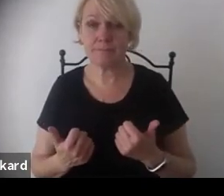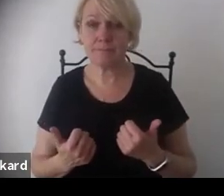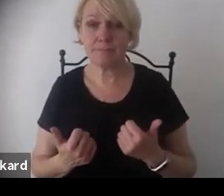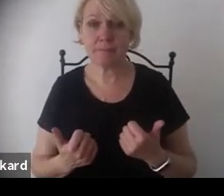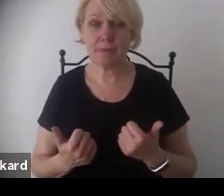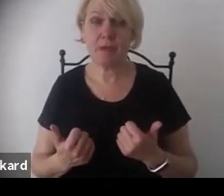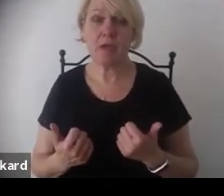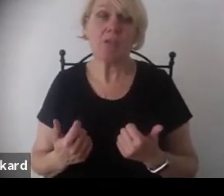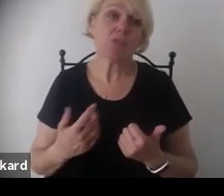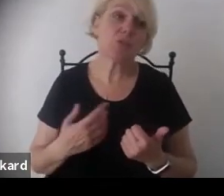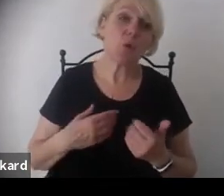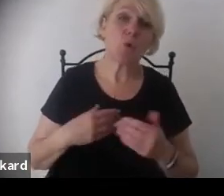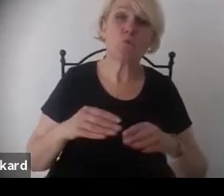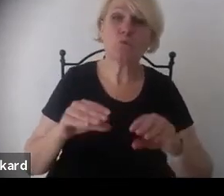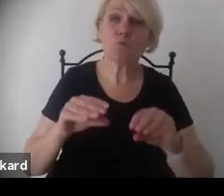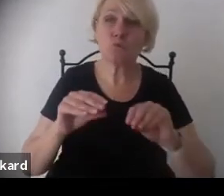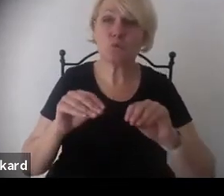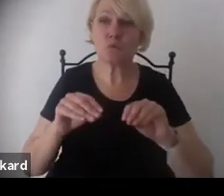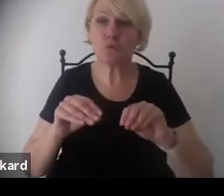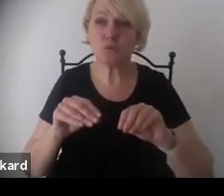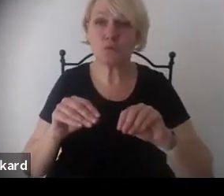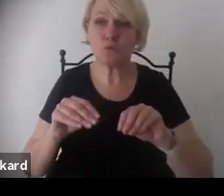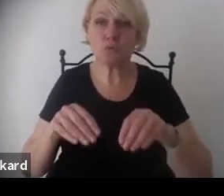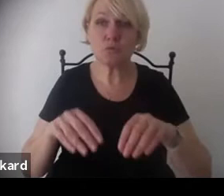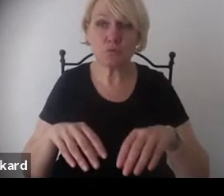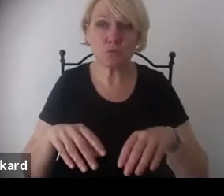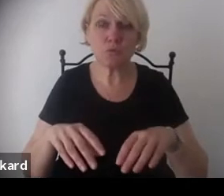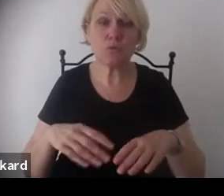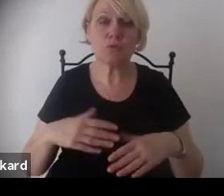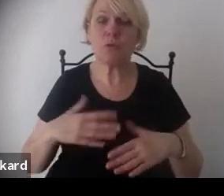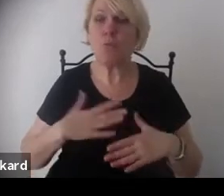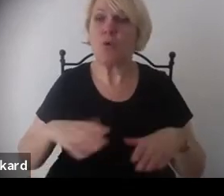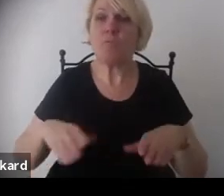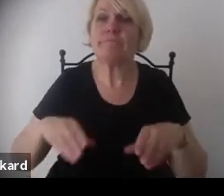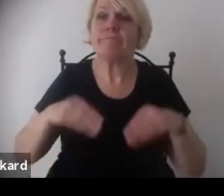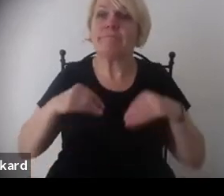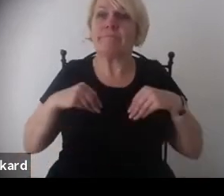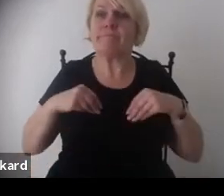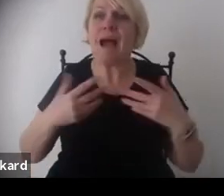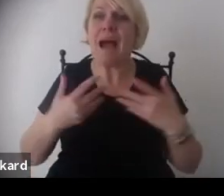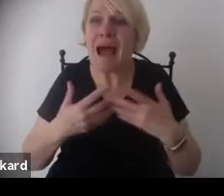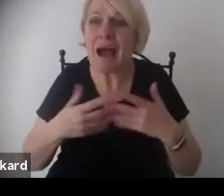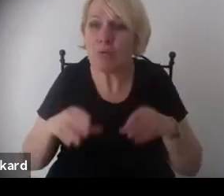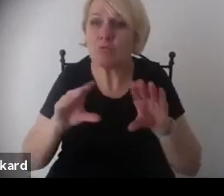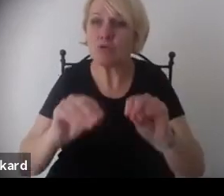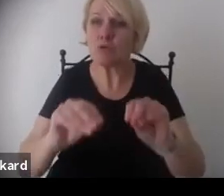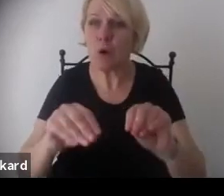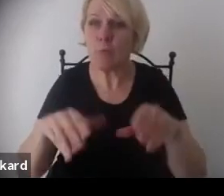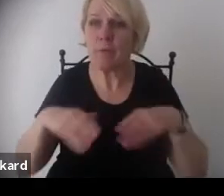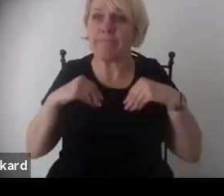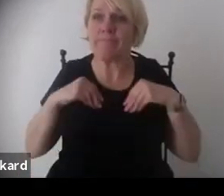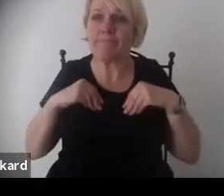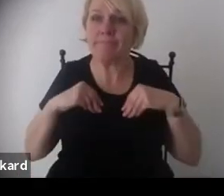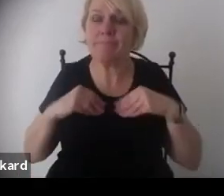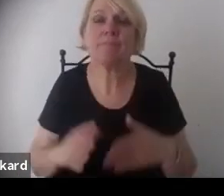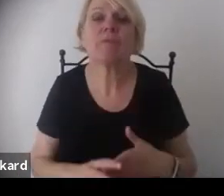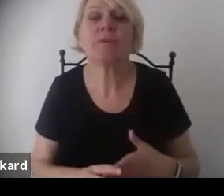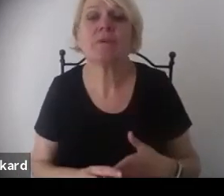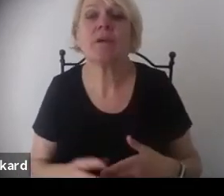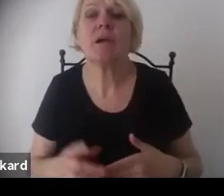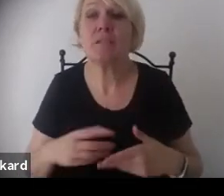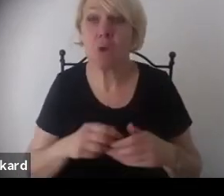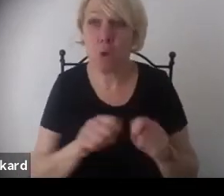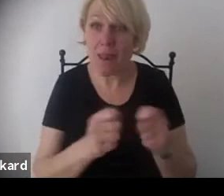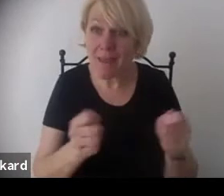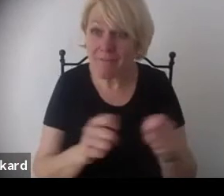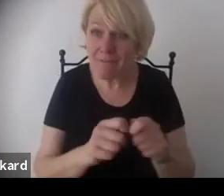the virus or contracting the virus. And we have this available information in terms of leaflets on the wards, as I